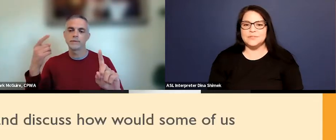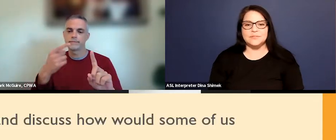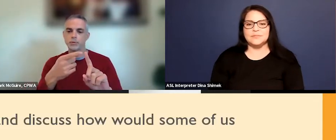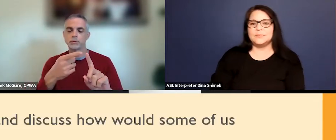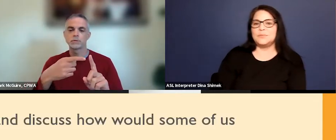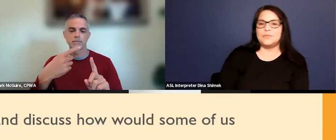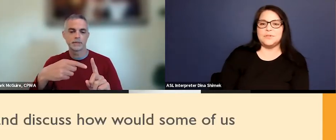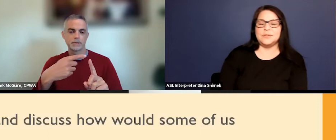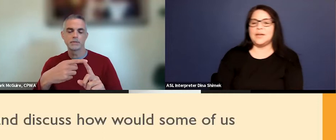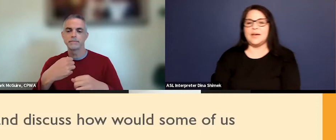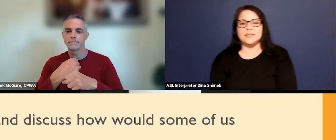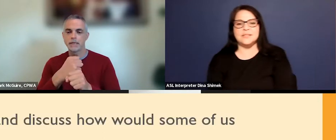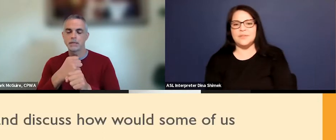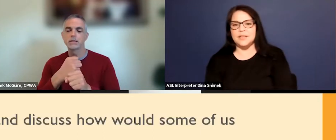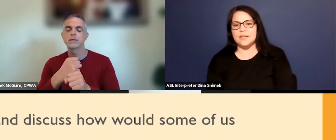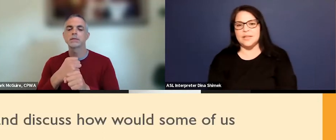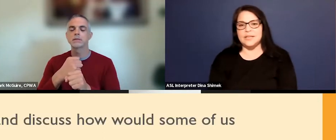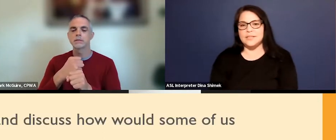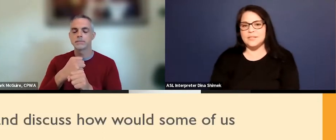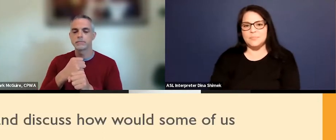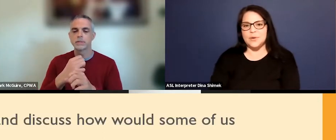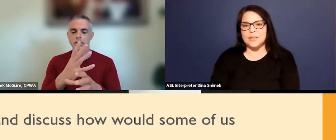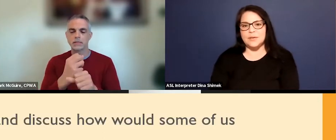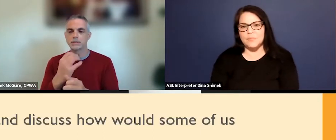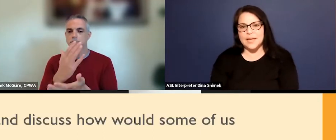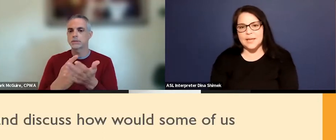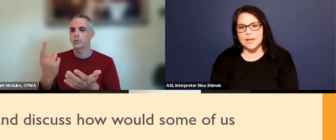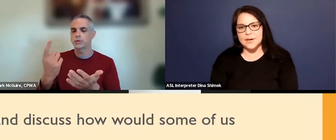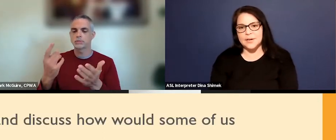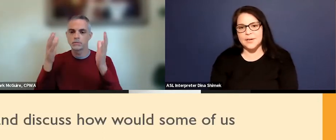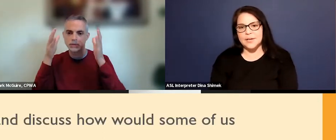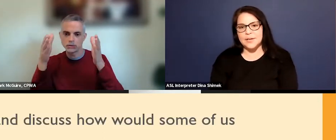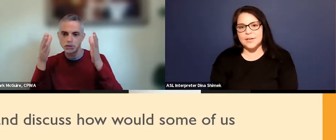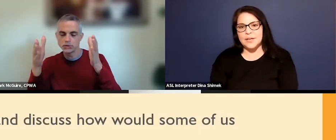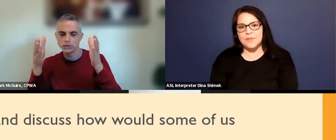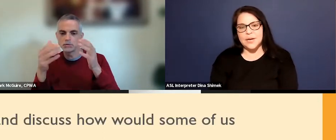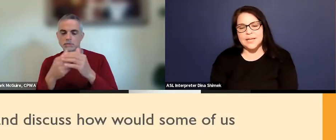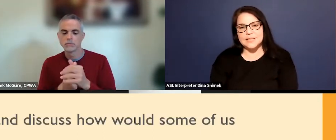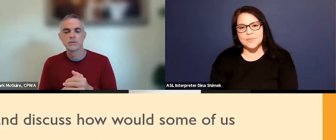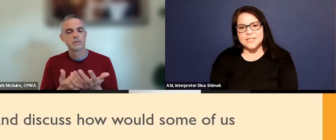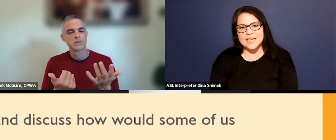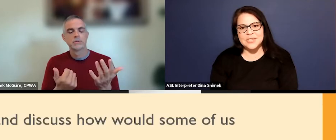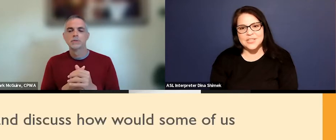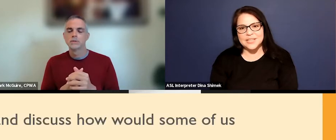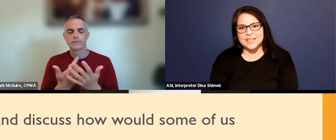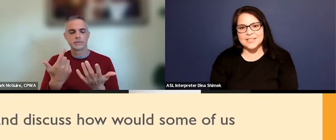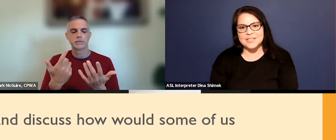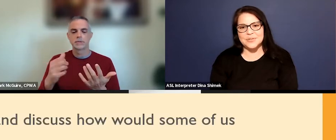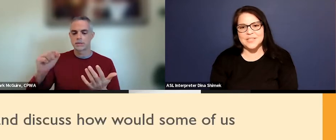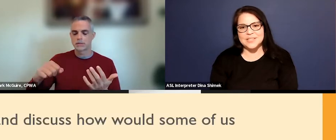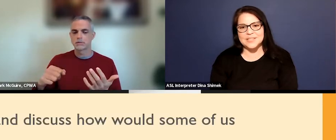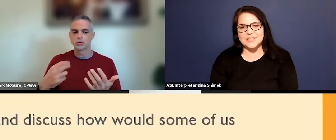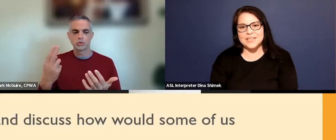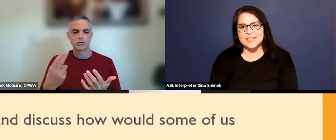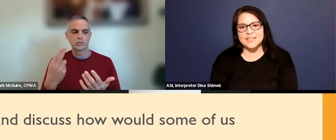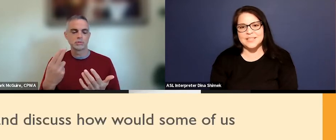Wonderful. Wonderful. Yeah, definitely related to the point that we're making here. If you want to get someone's attention in a